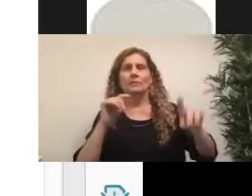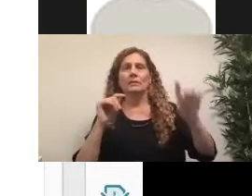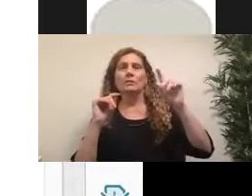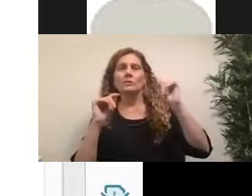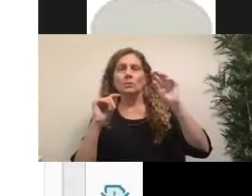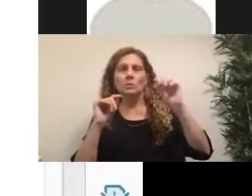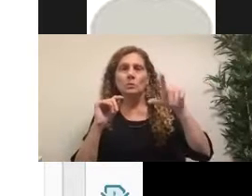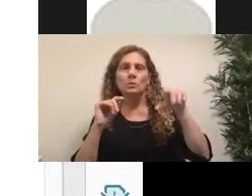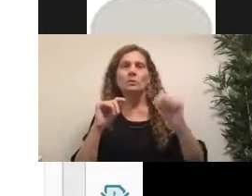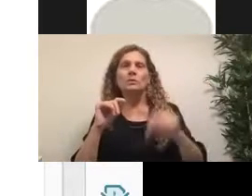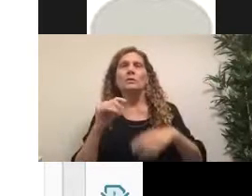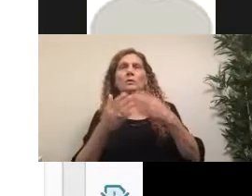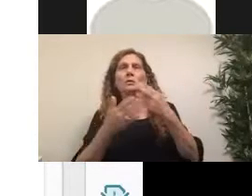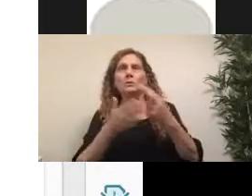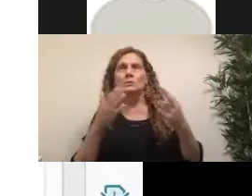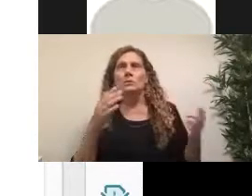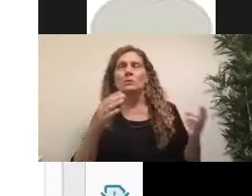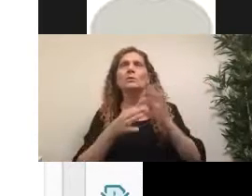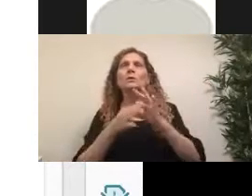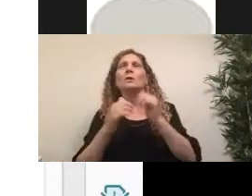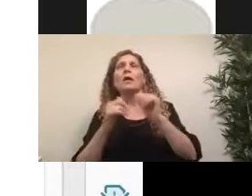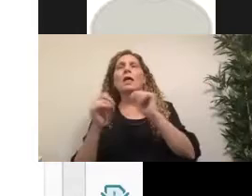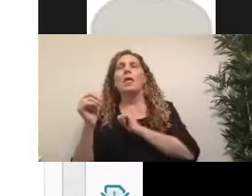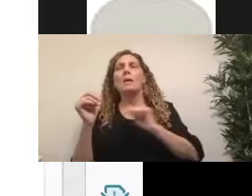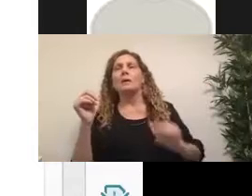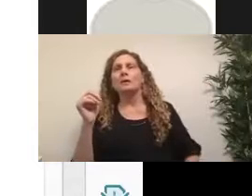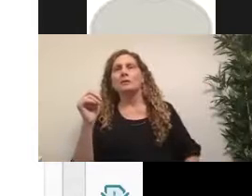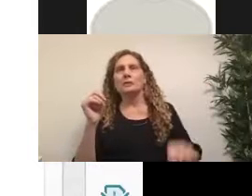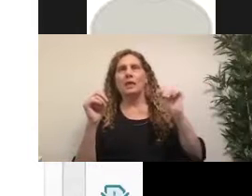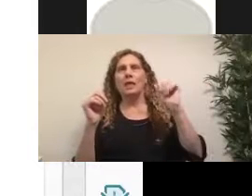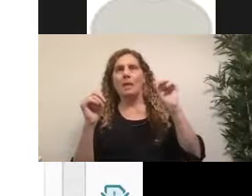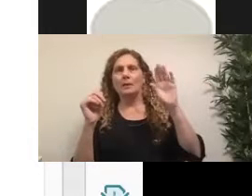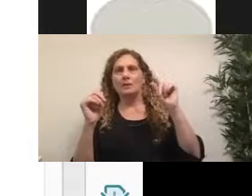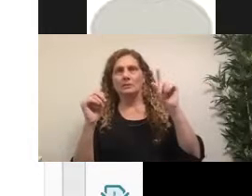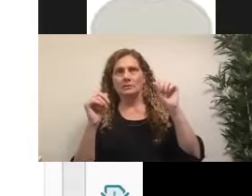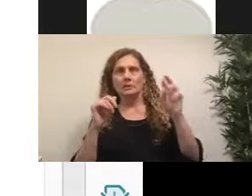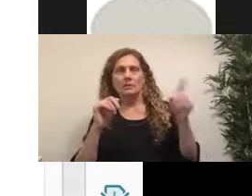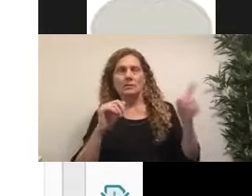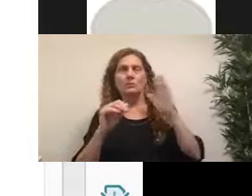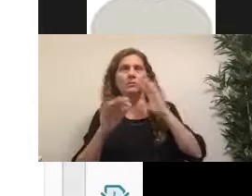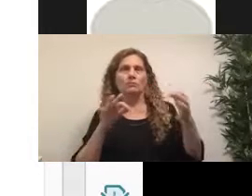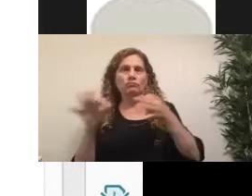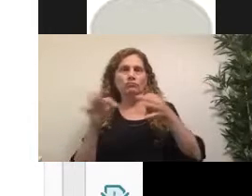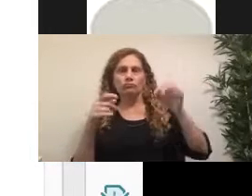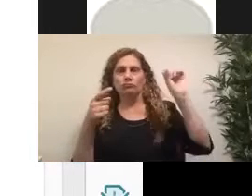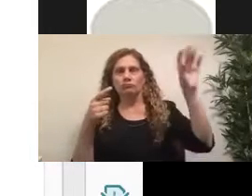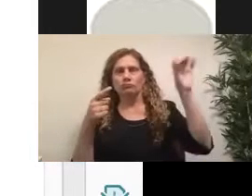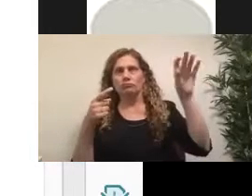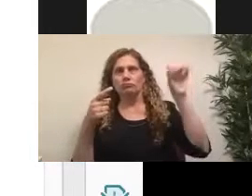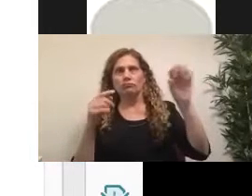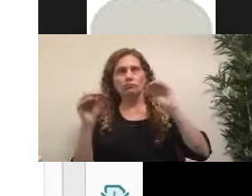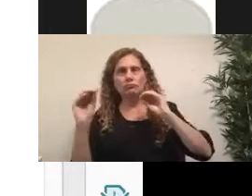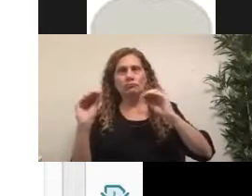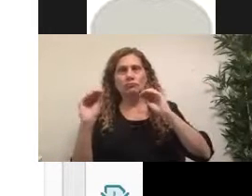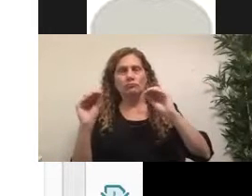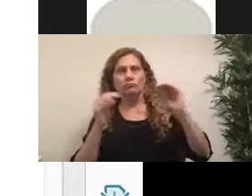personal networks about the COVID vaccine, debunking myths and misconceptions. Registration for the sessions can be found at the links